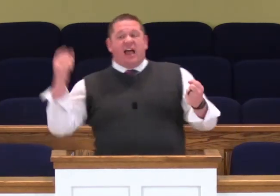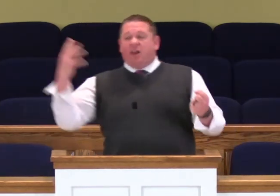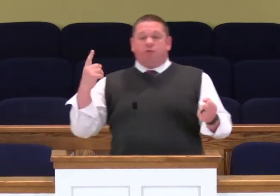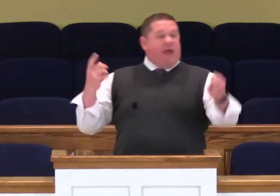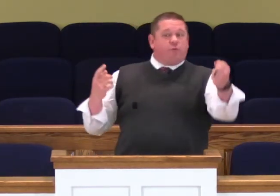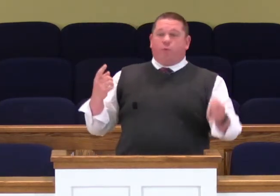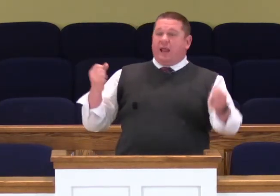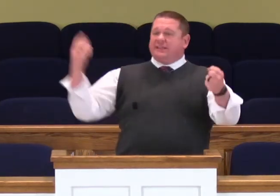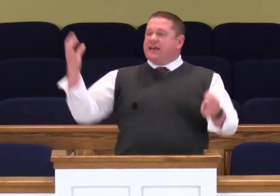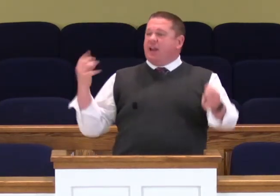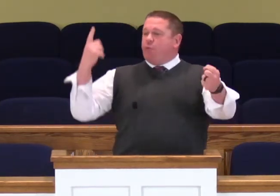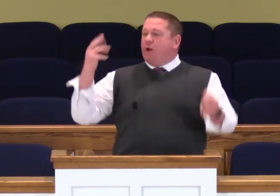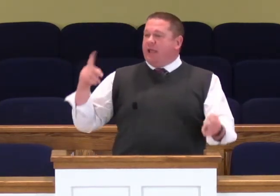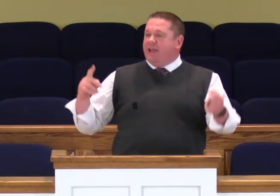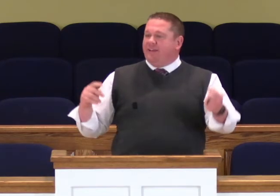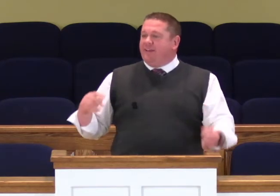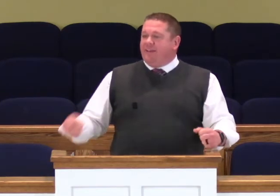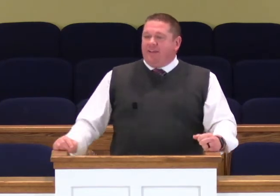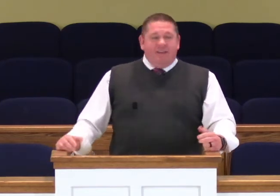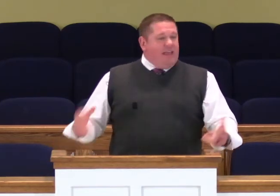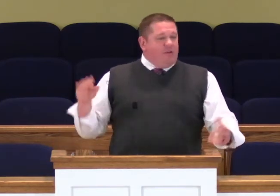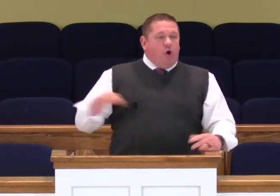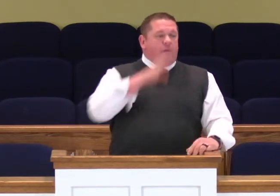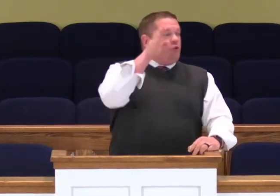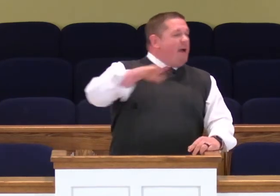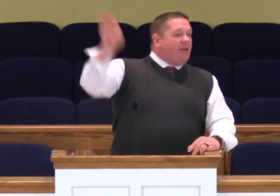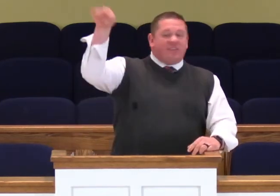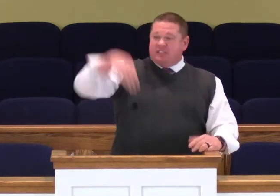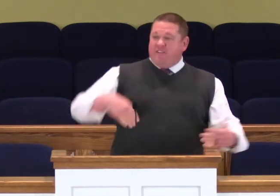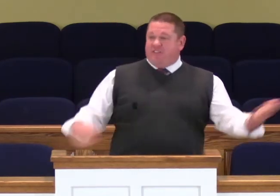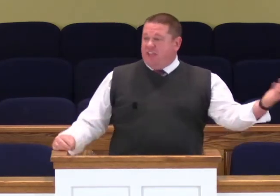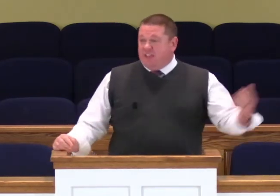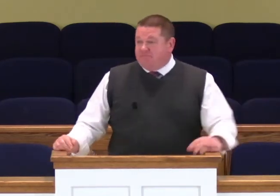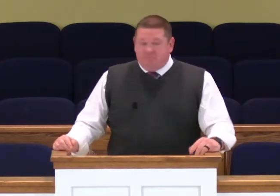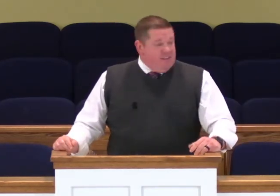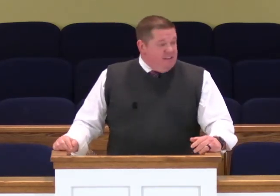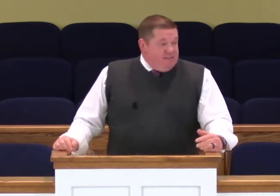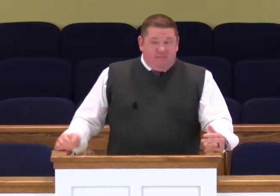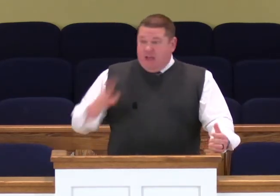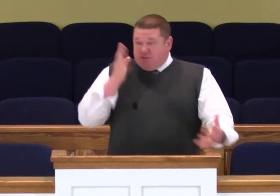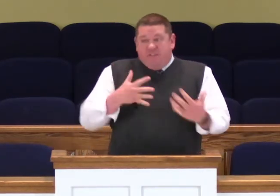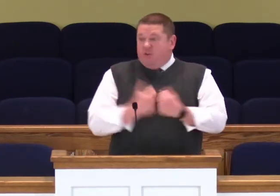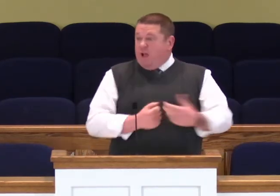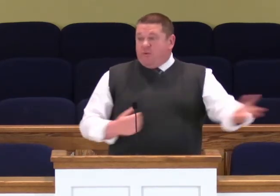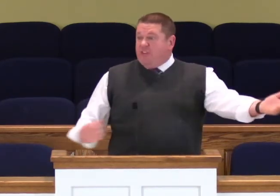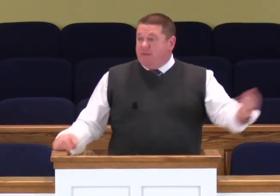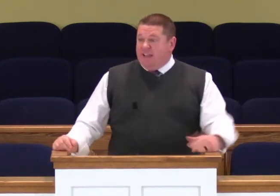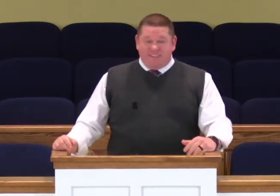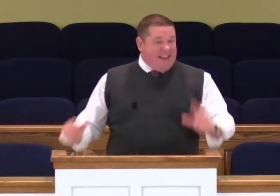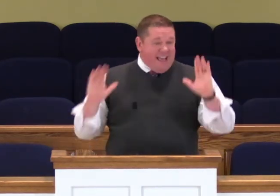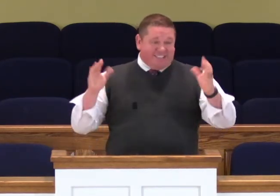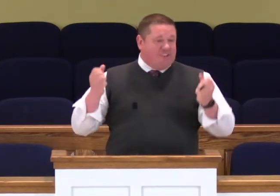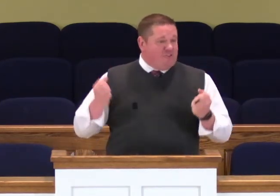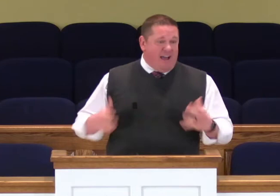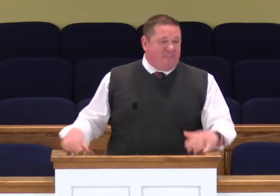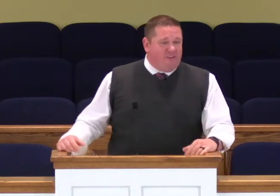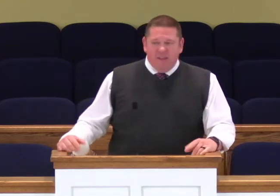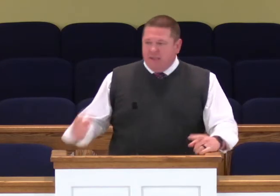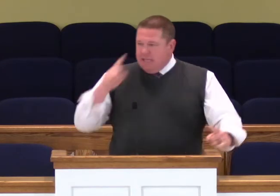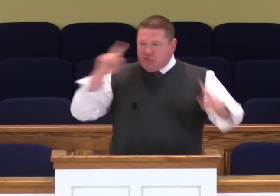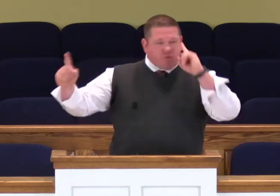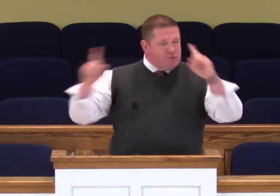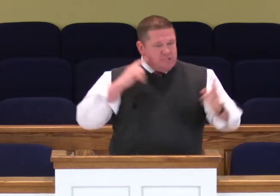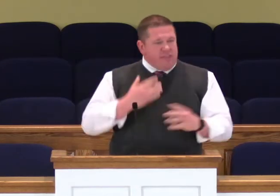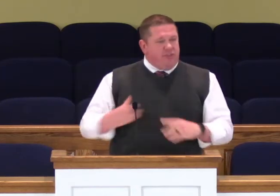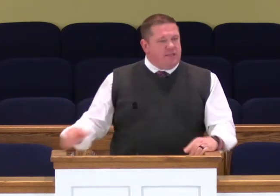he'd be driving with one hand, signing with one hand, and going up through mountains and everything. And I was never in a wreck with him, man. He's an excellent driver.